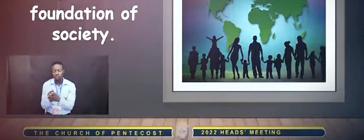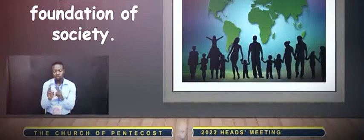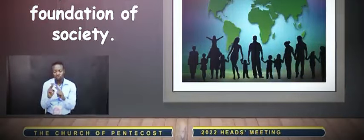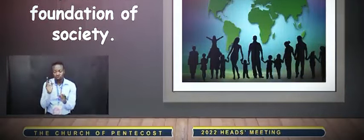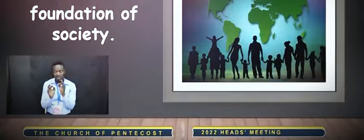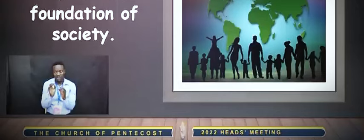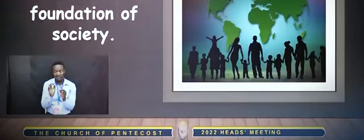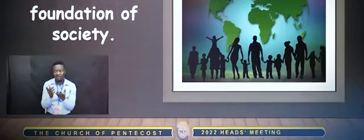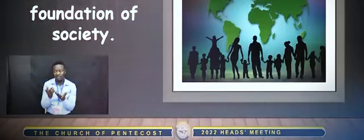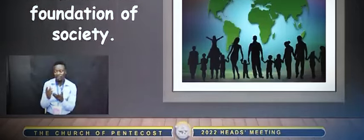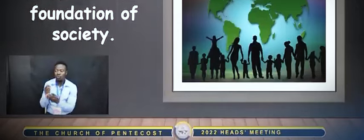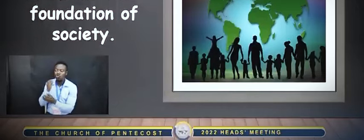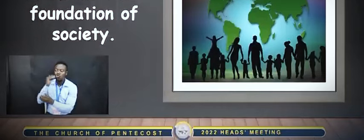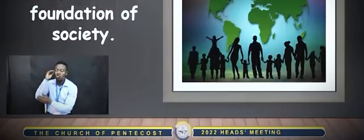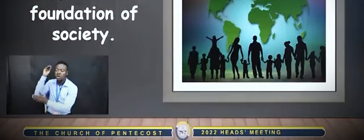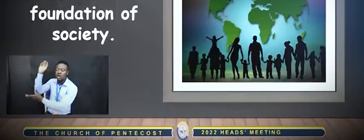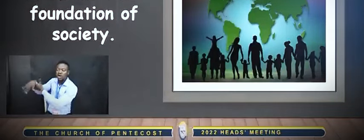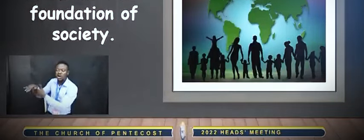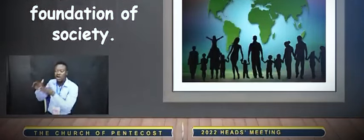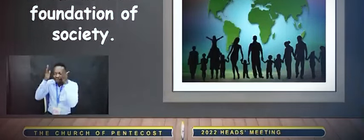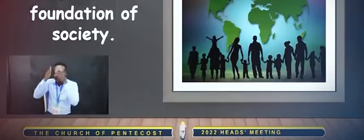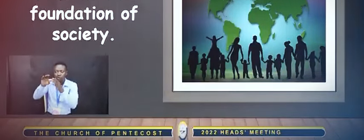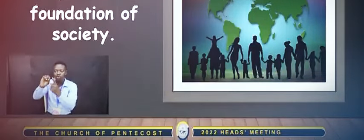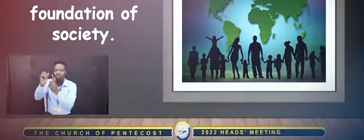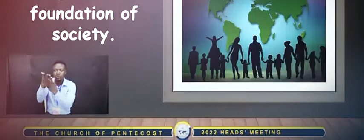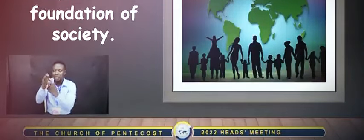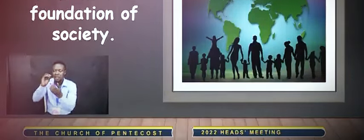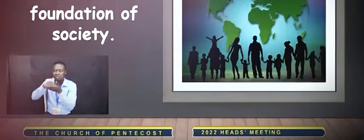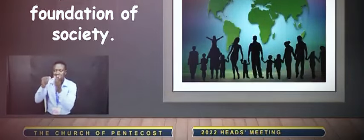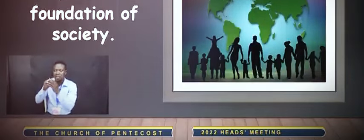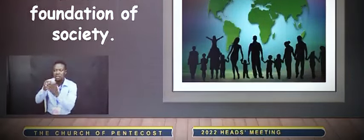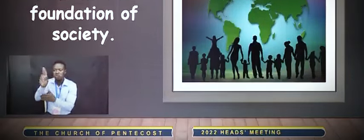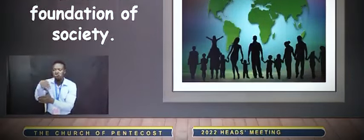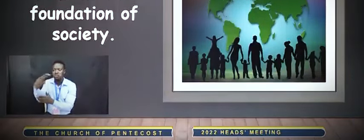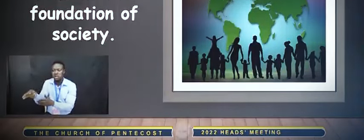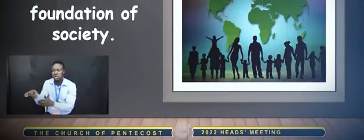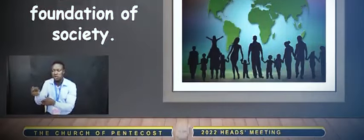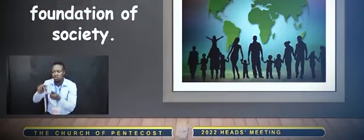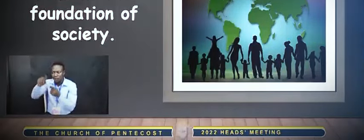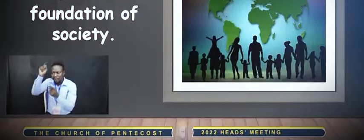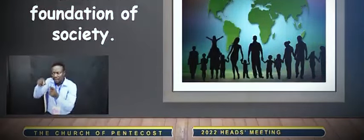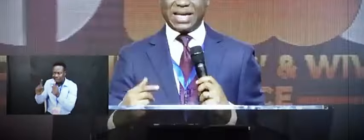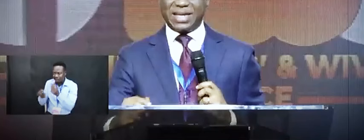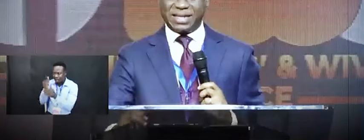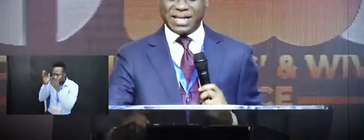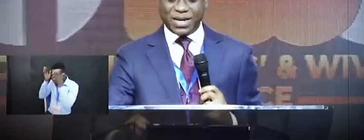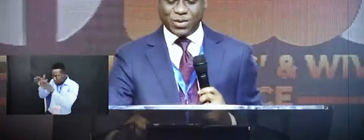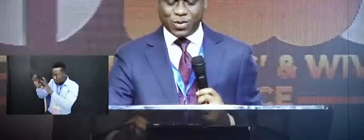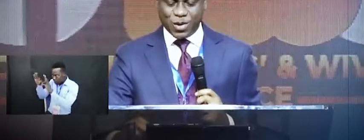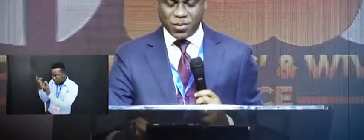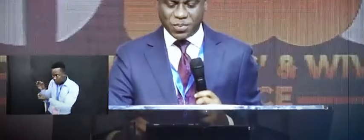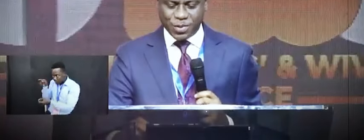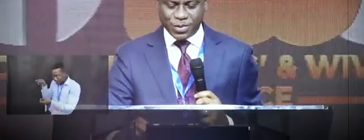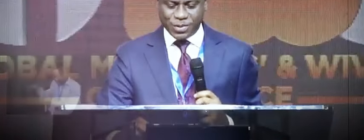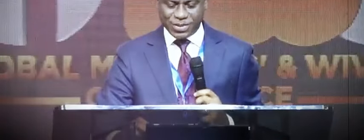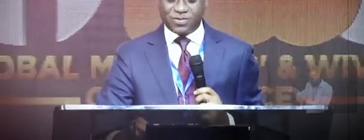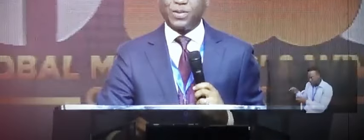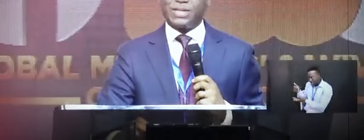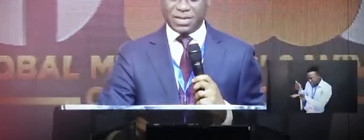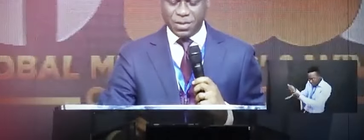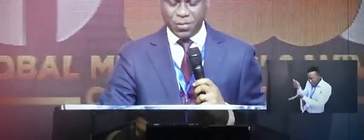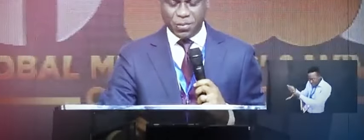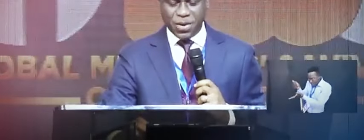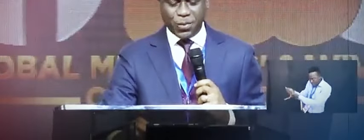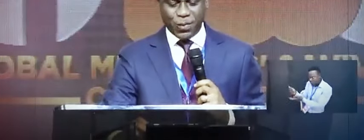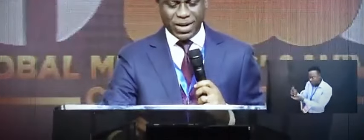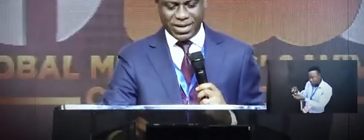pay attention to the family, invariably we may win the future. The society that is going to be produced in